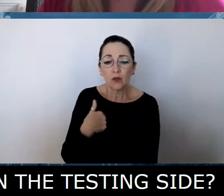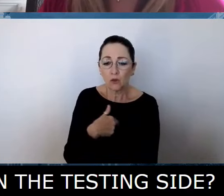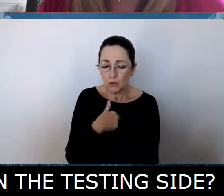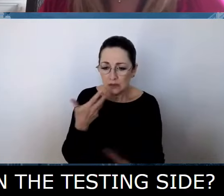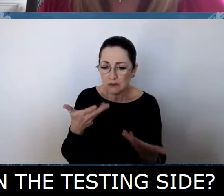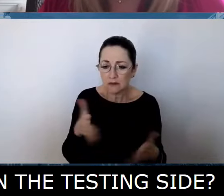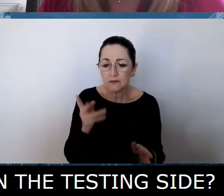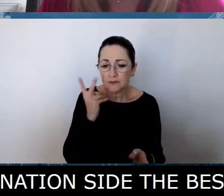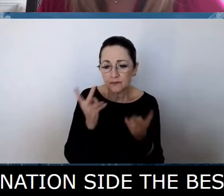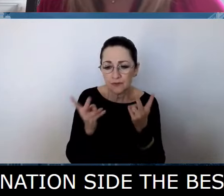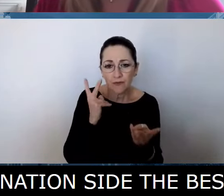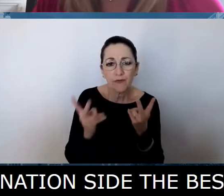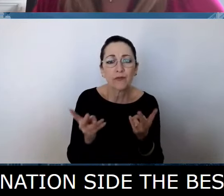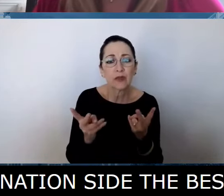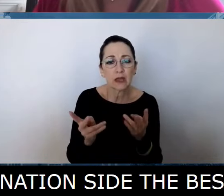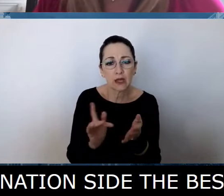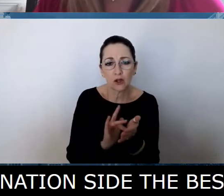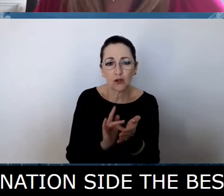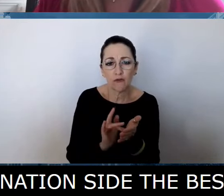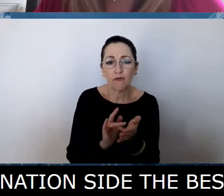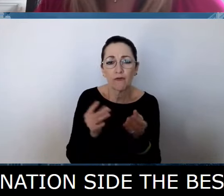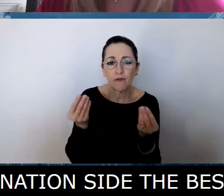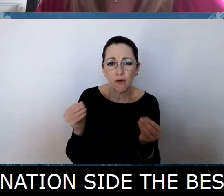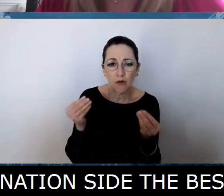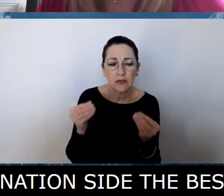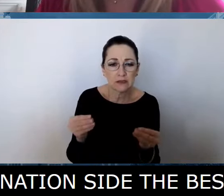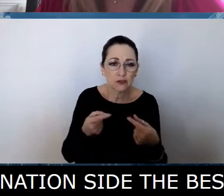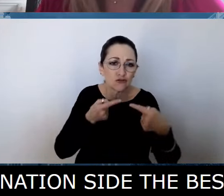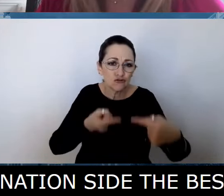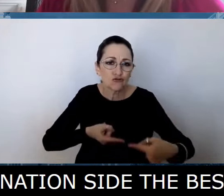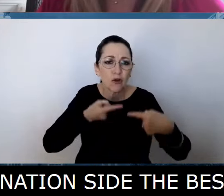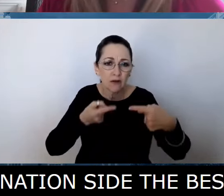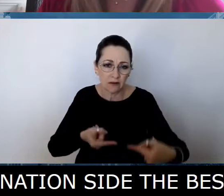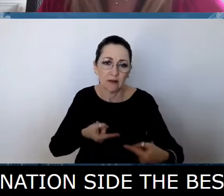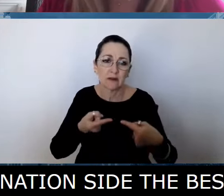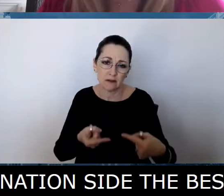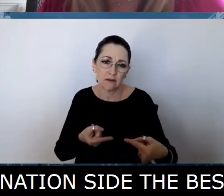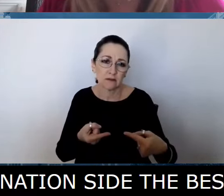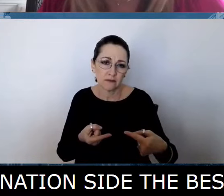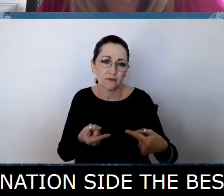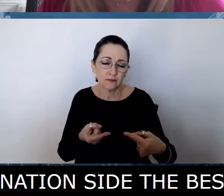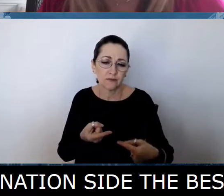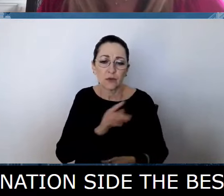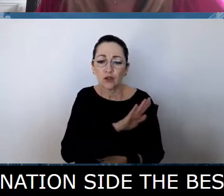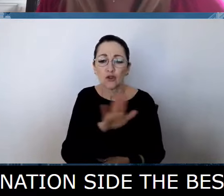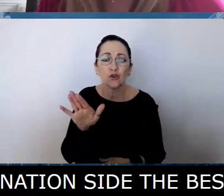seen pharmacies struggling